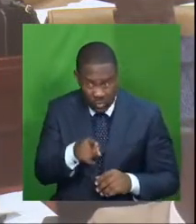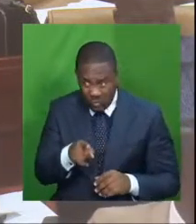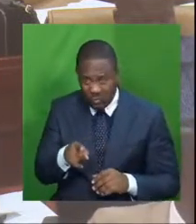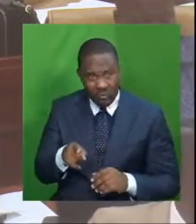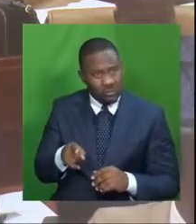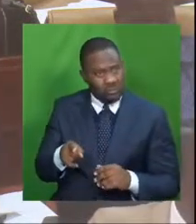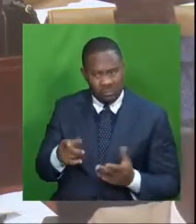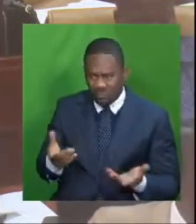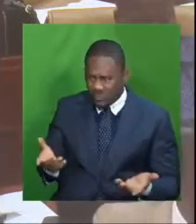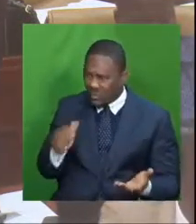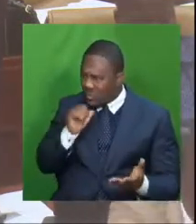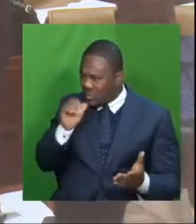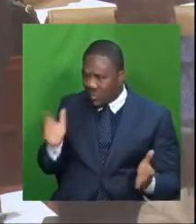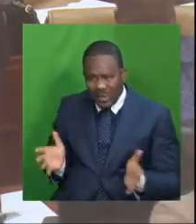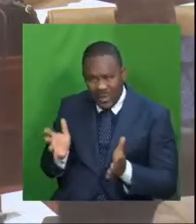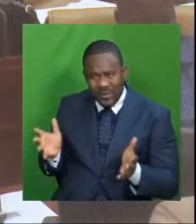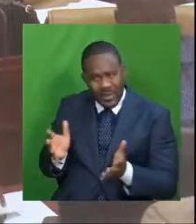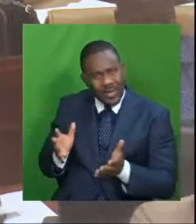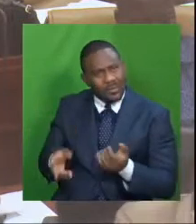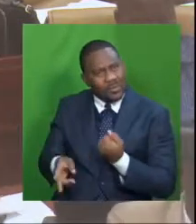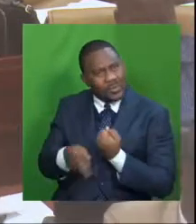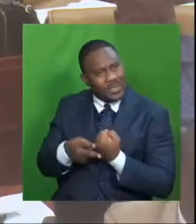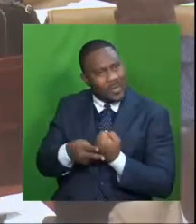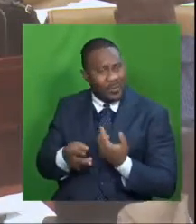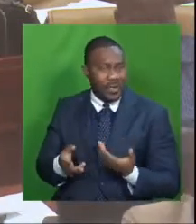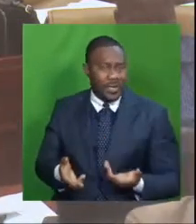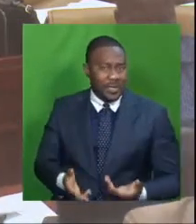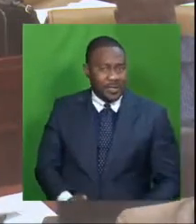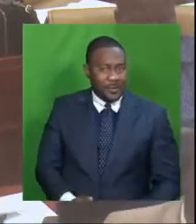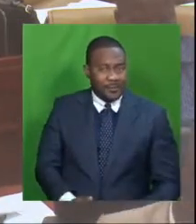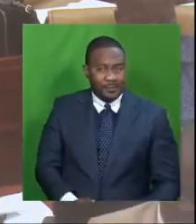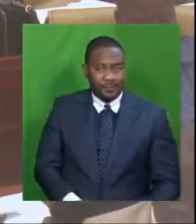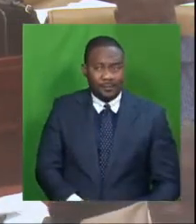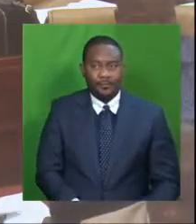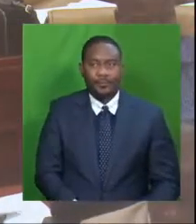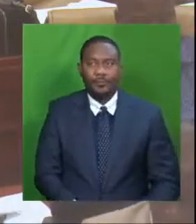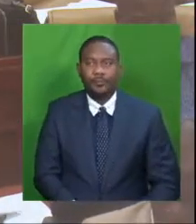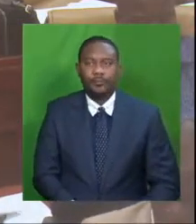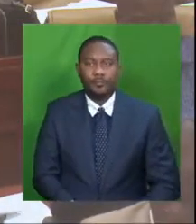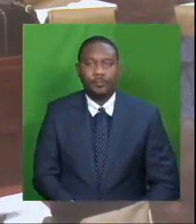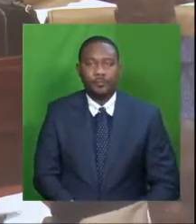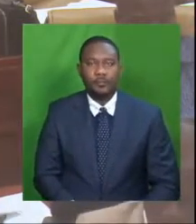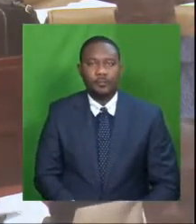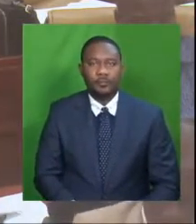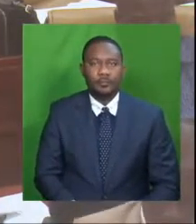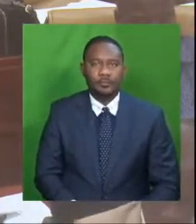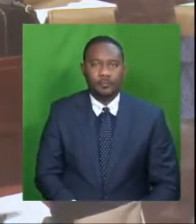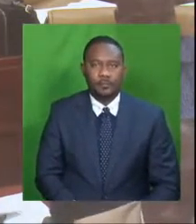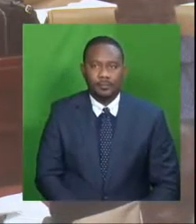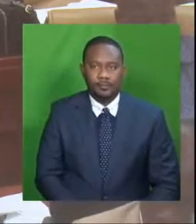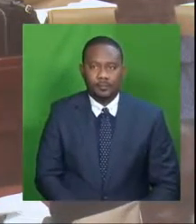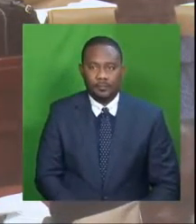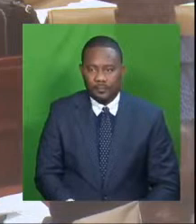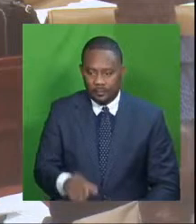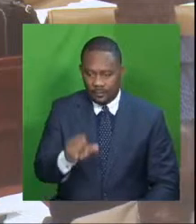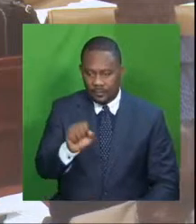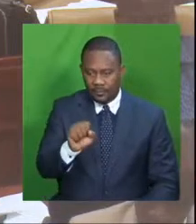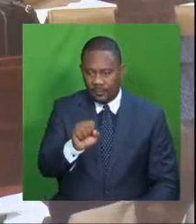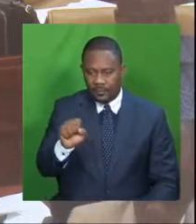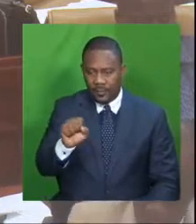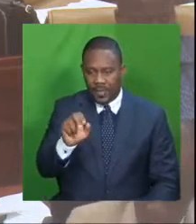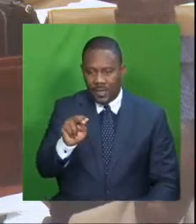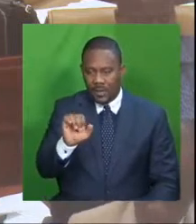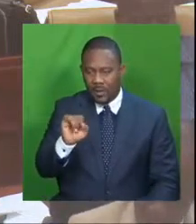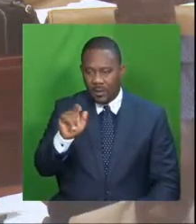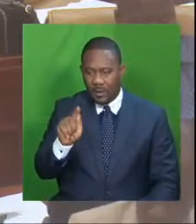them from savings. Mr. Speaker, we also know that SNIT in particular